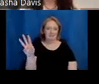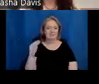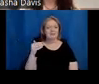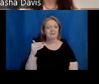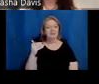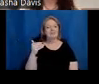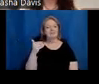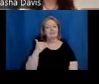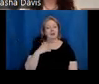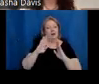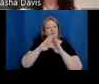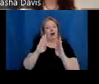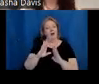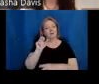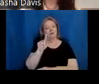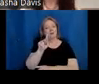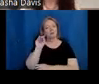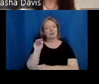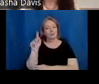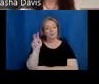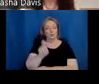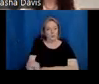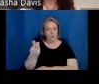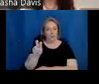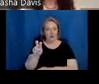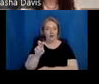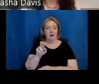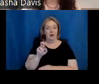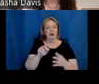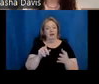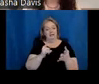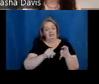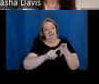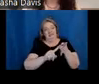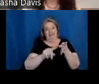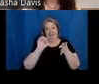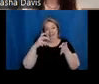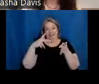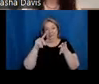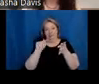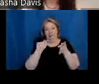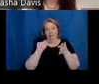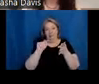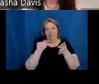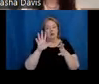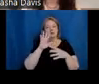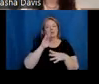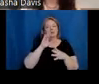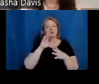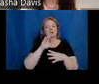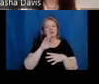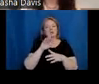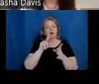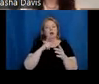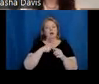and studio tours that are offered from the week after Labor Day until the end of June. So we